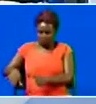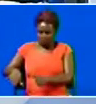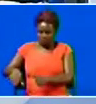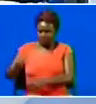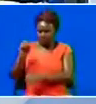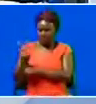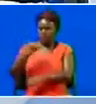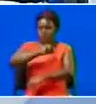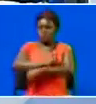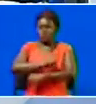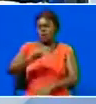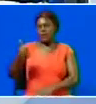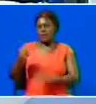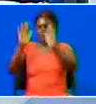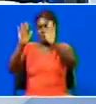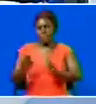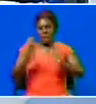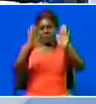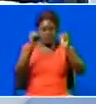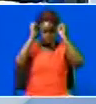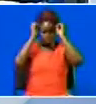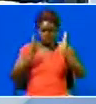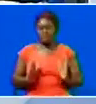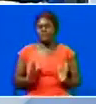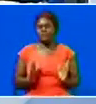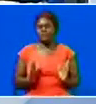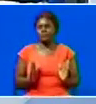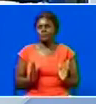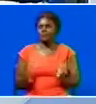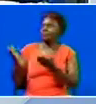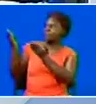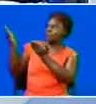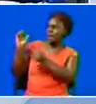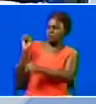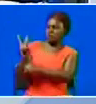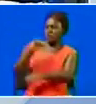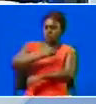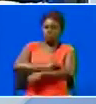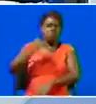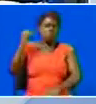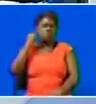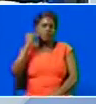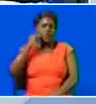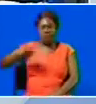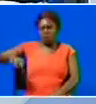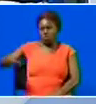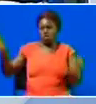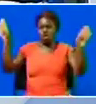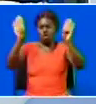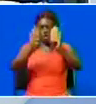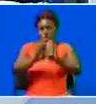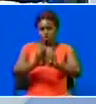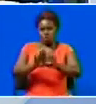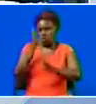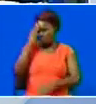secondary school is on the spot this evening over students' riots. Nia Girls High School in Siaya County has been closed indefinitely